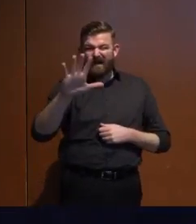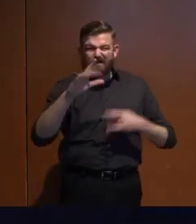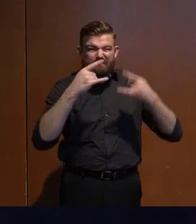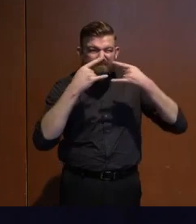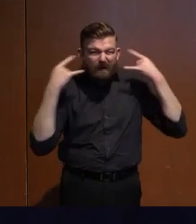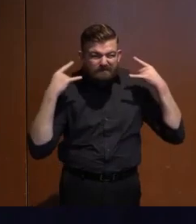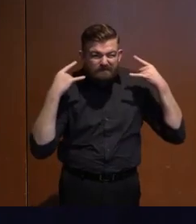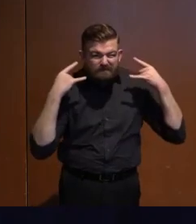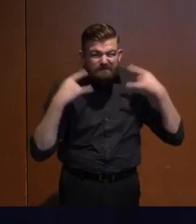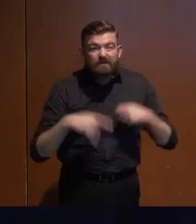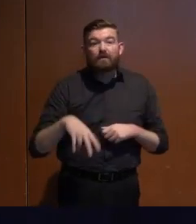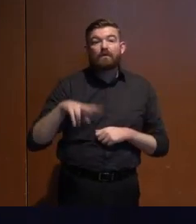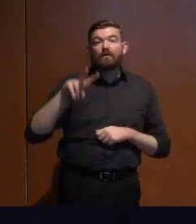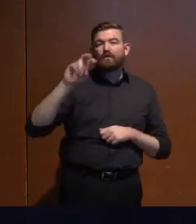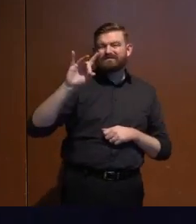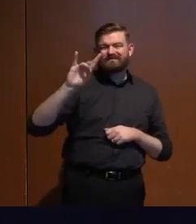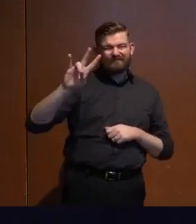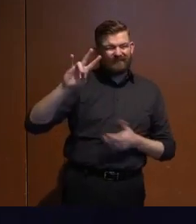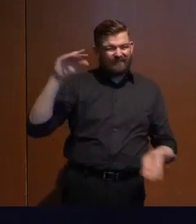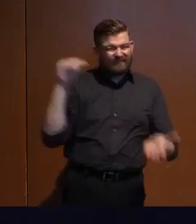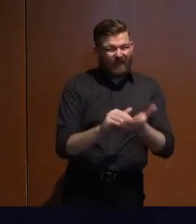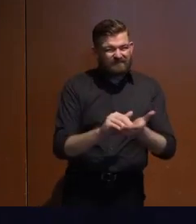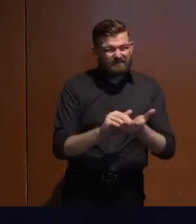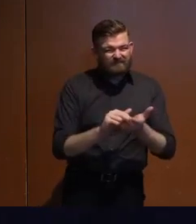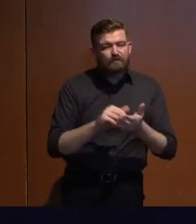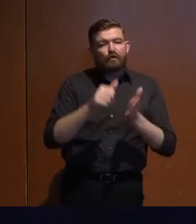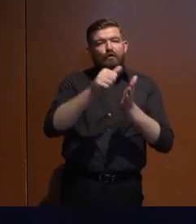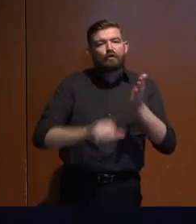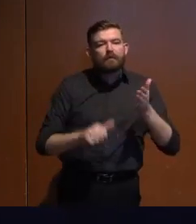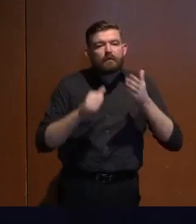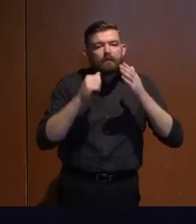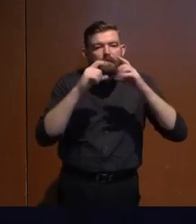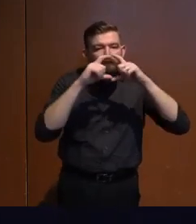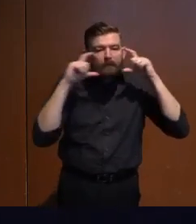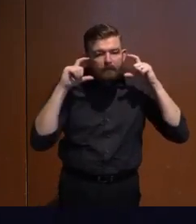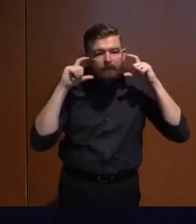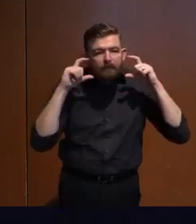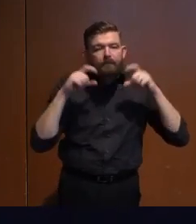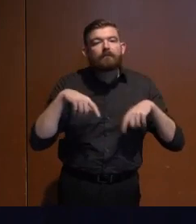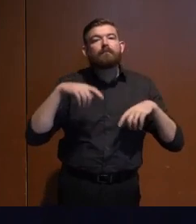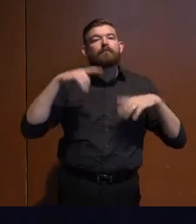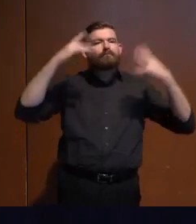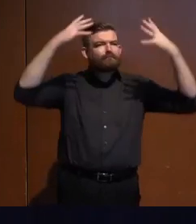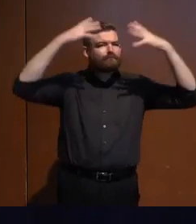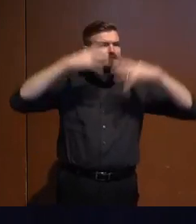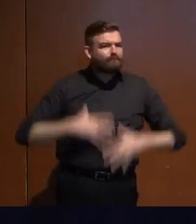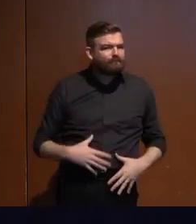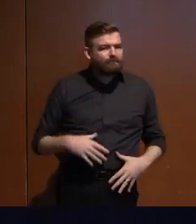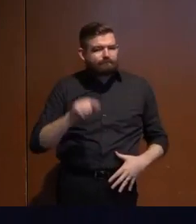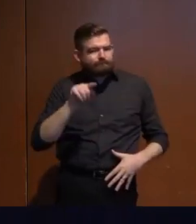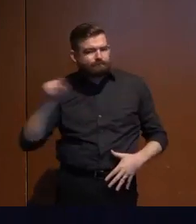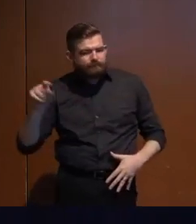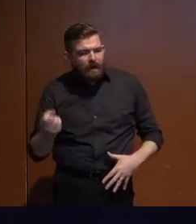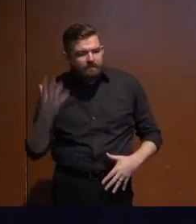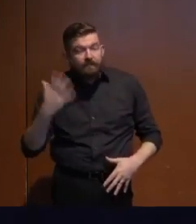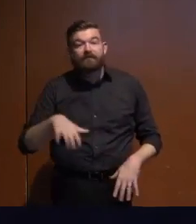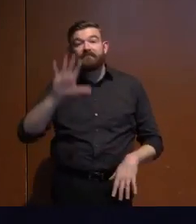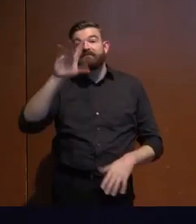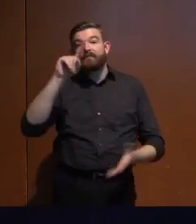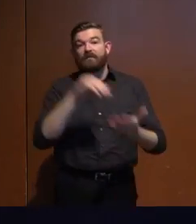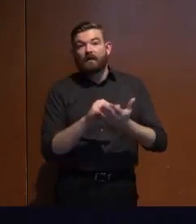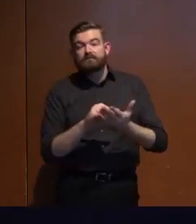287,000 surgical masks, over 62,000 face shields, over 51,000 surgical gloves, more